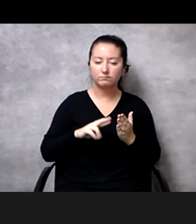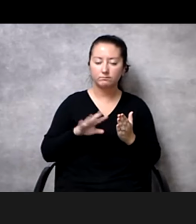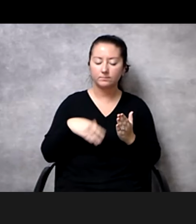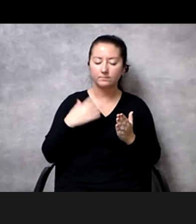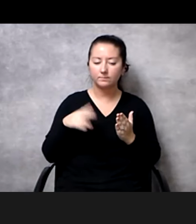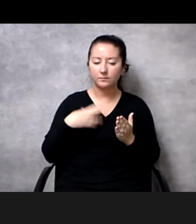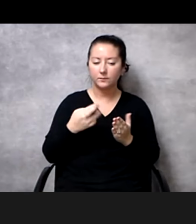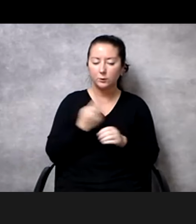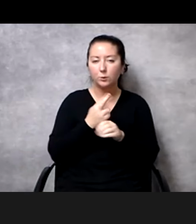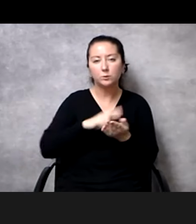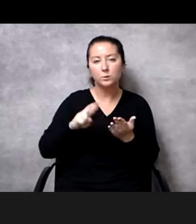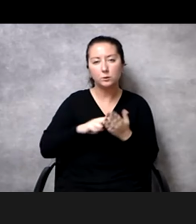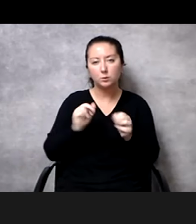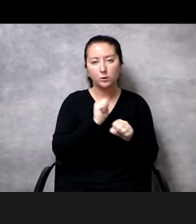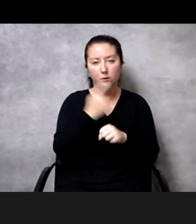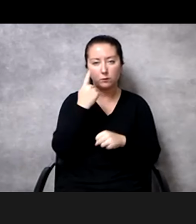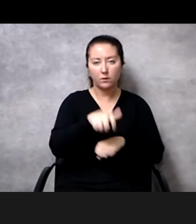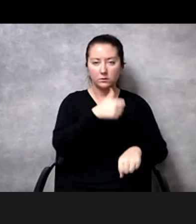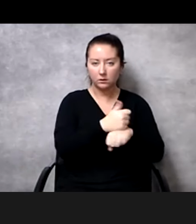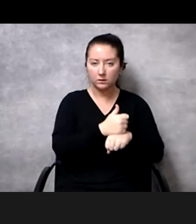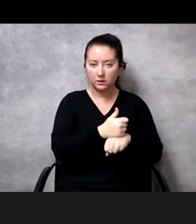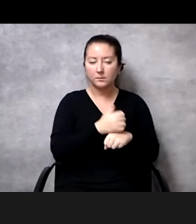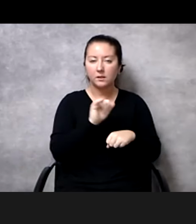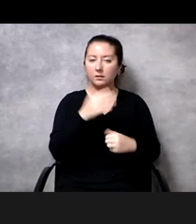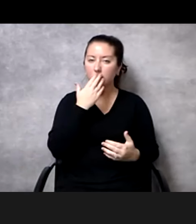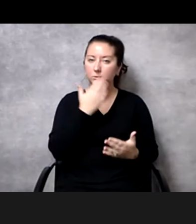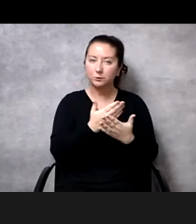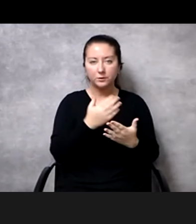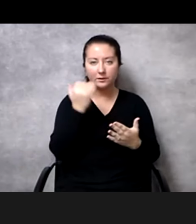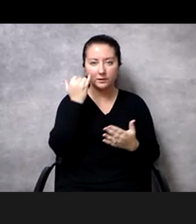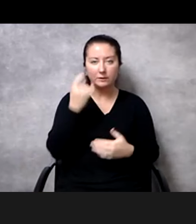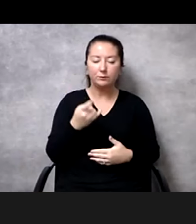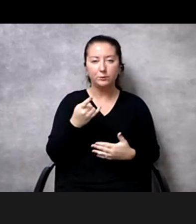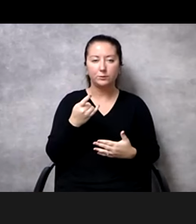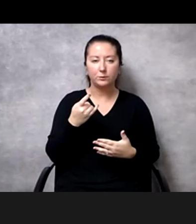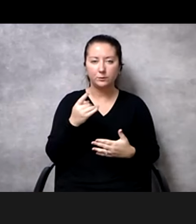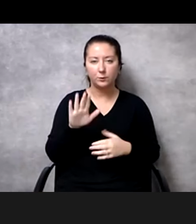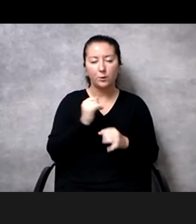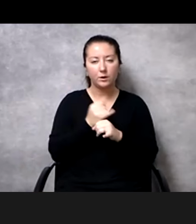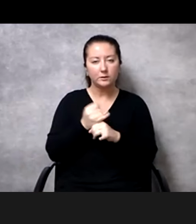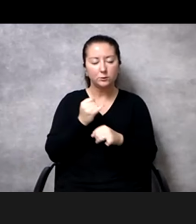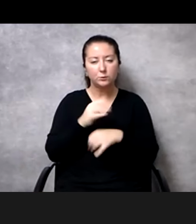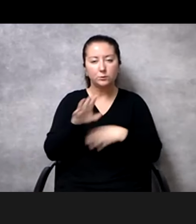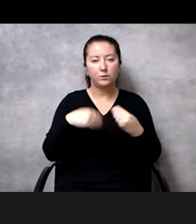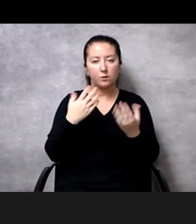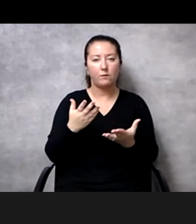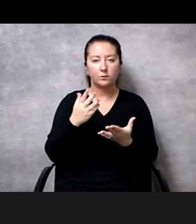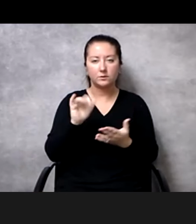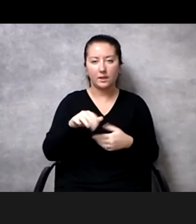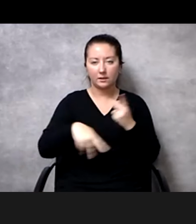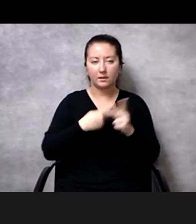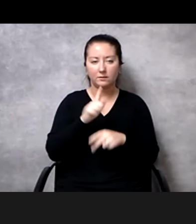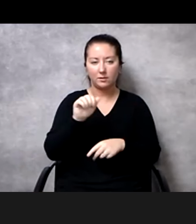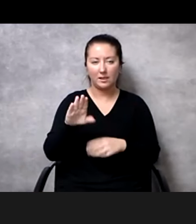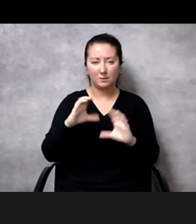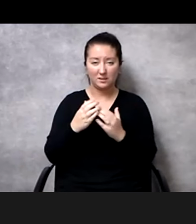sort of oriented work, and that is great if your institution offers such kind of lab classes. I don't know, do you